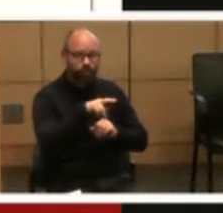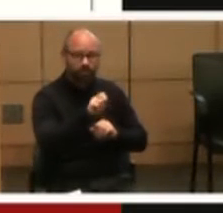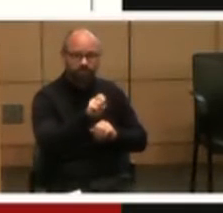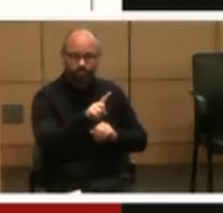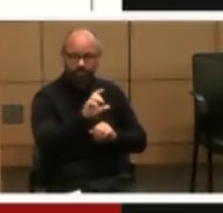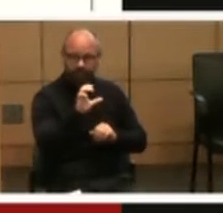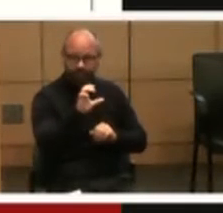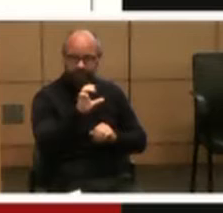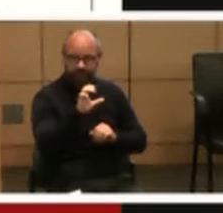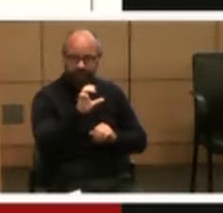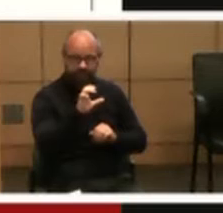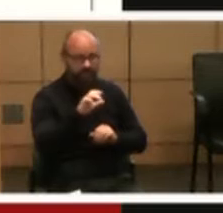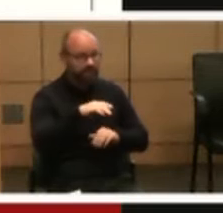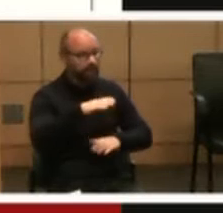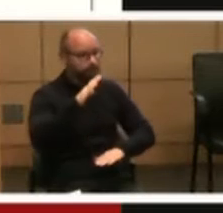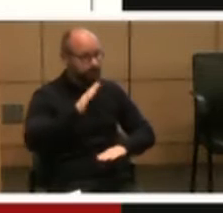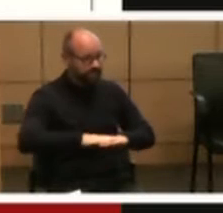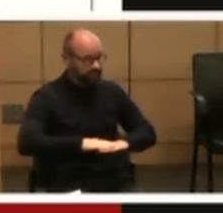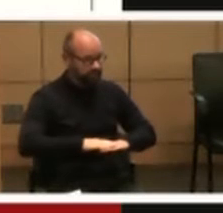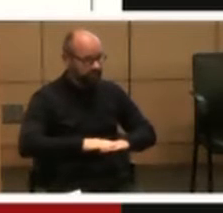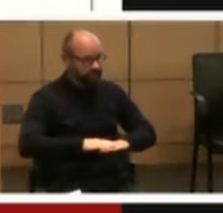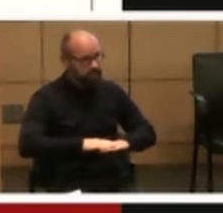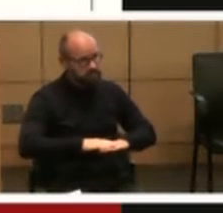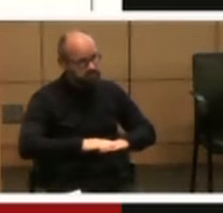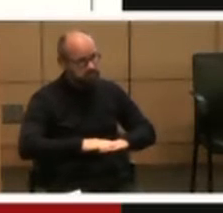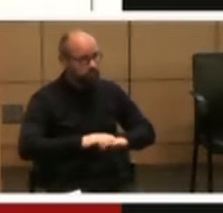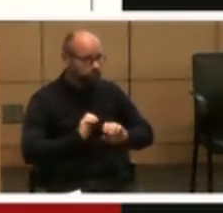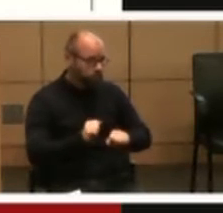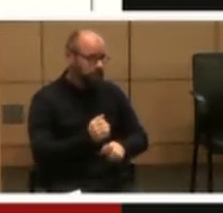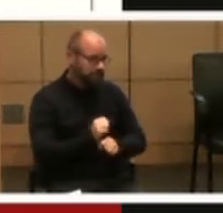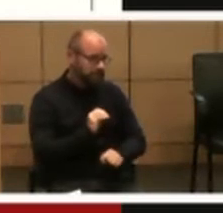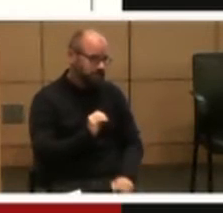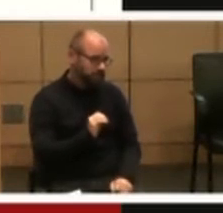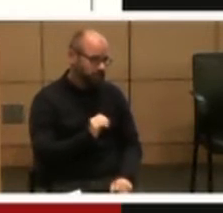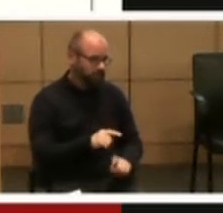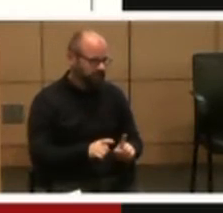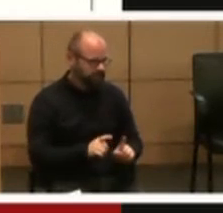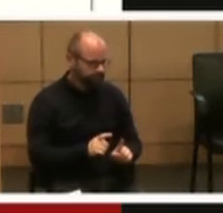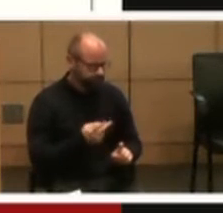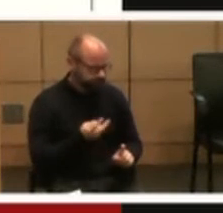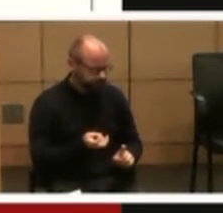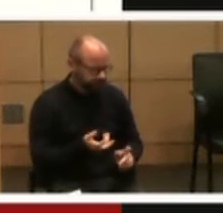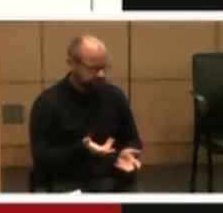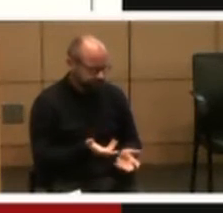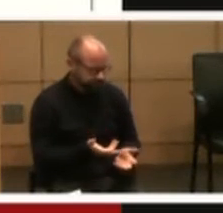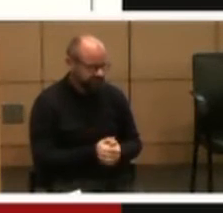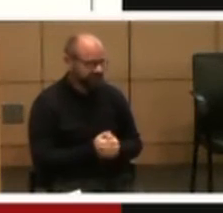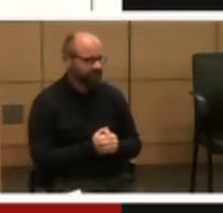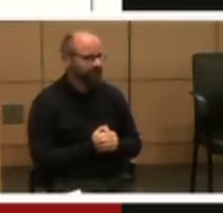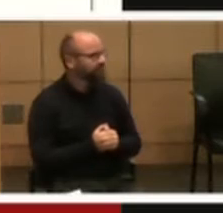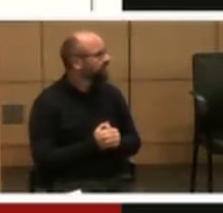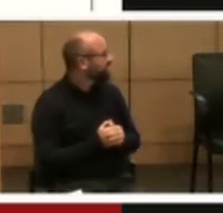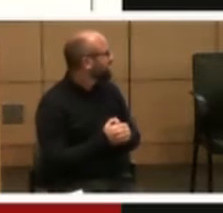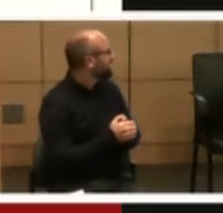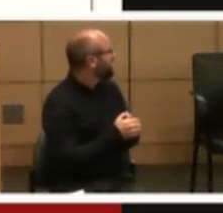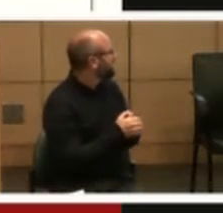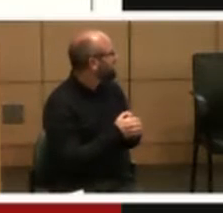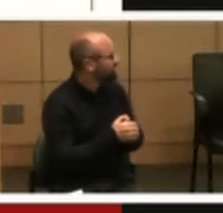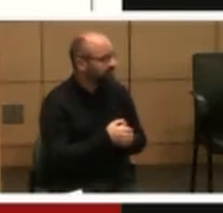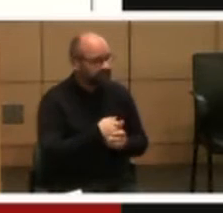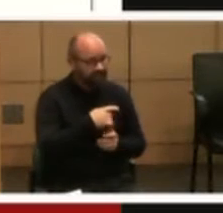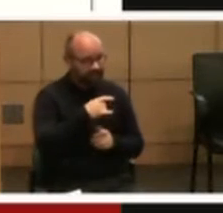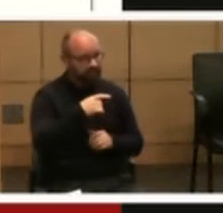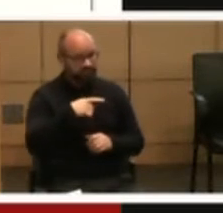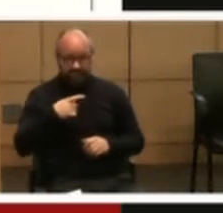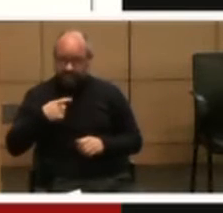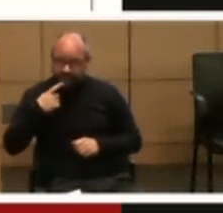don't have the bottom here, but it is conceivable that you could get a zero, but not really. So what you can see is that the kids with normal